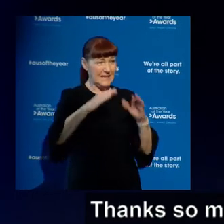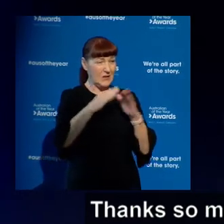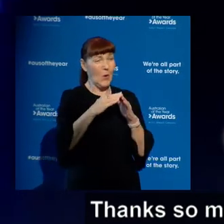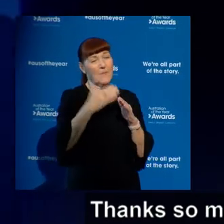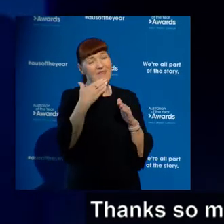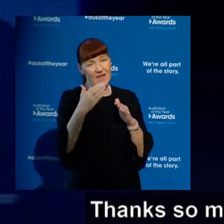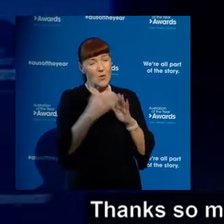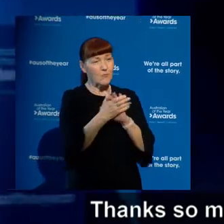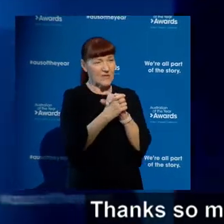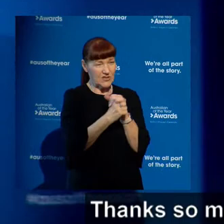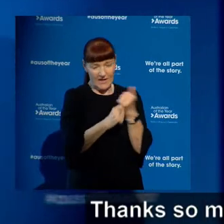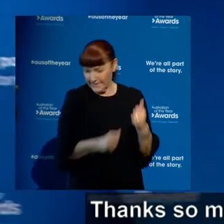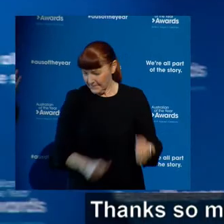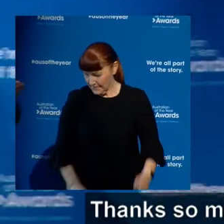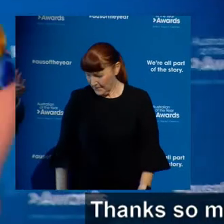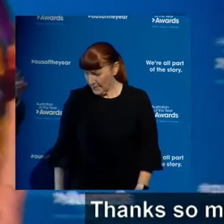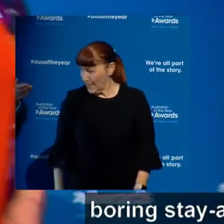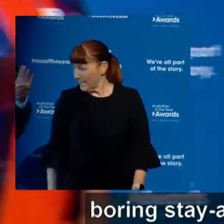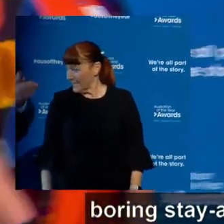it. Thank you.